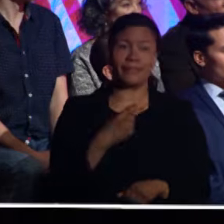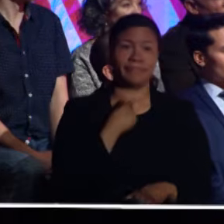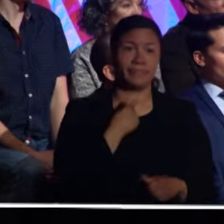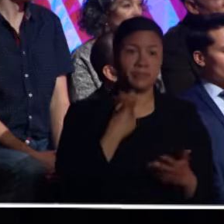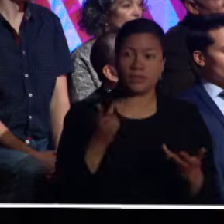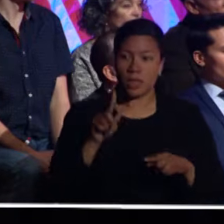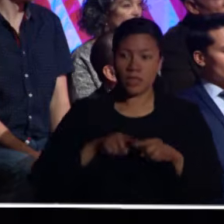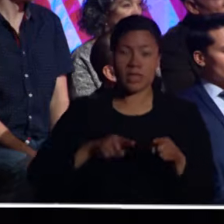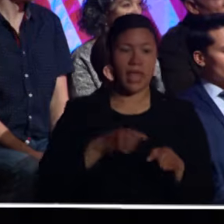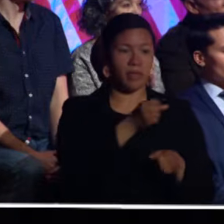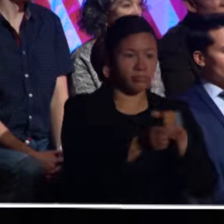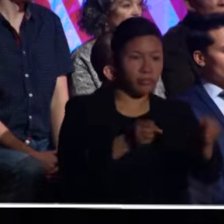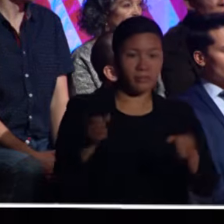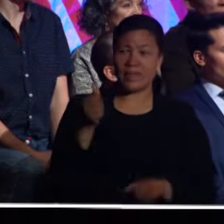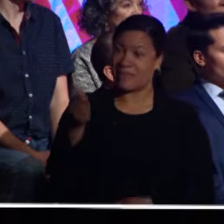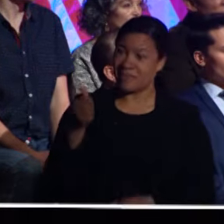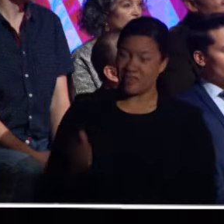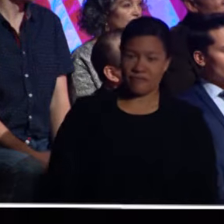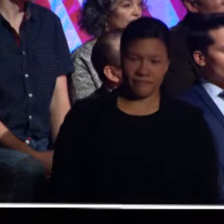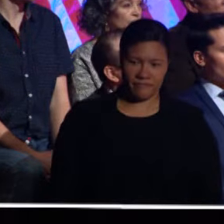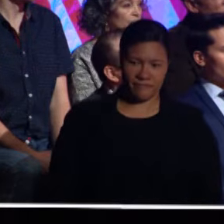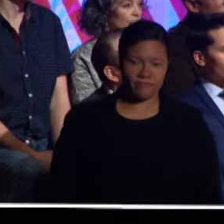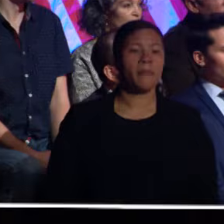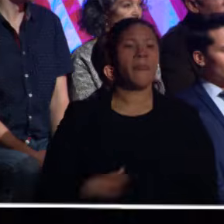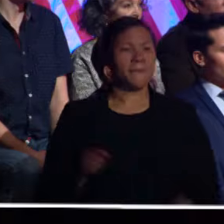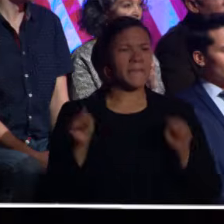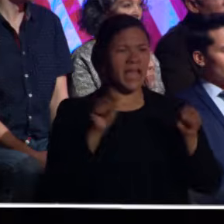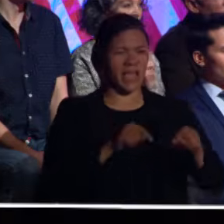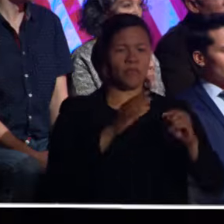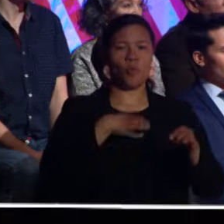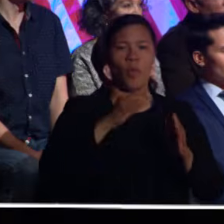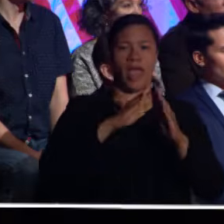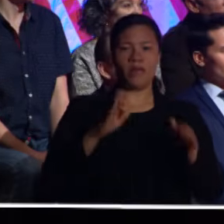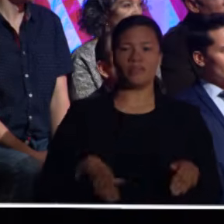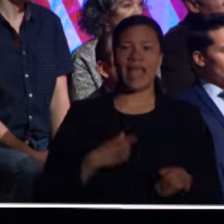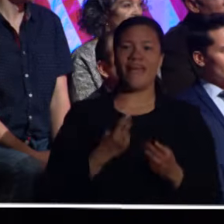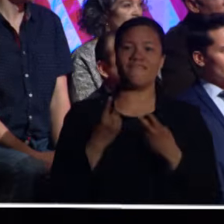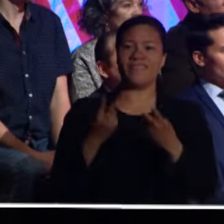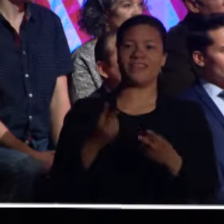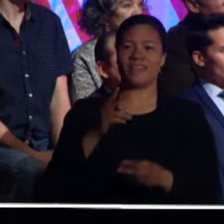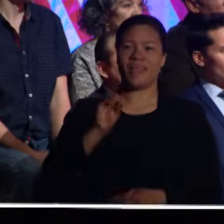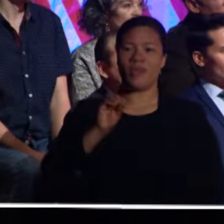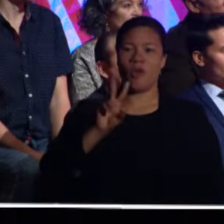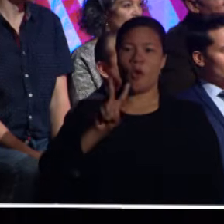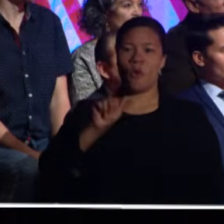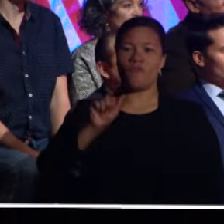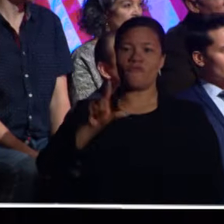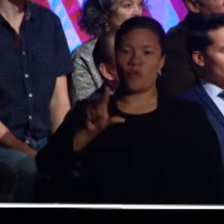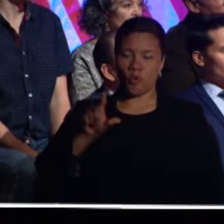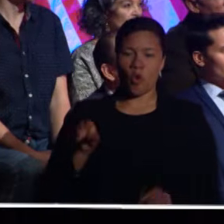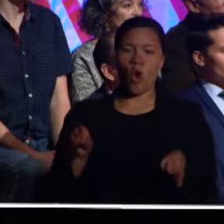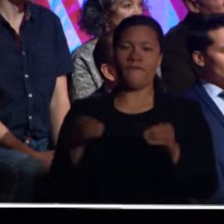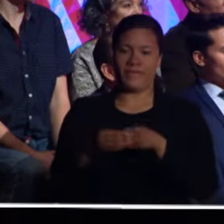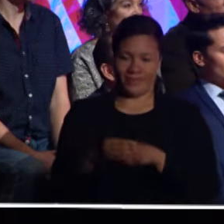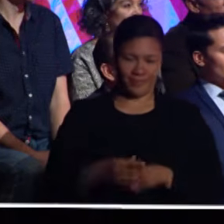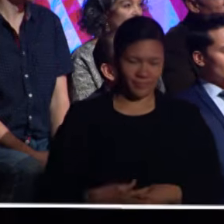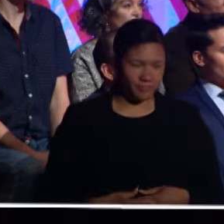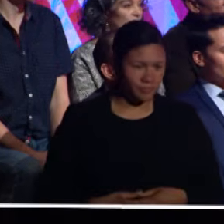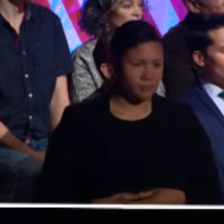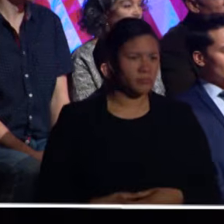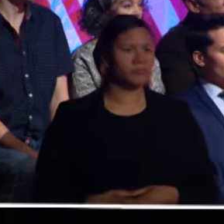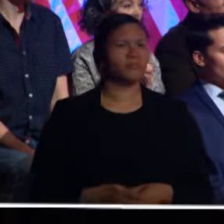was at the White House, I had a chance to drop into the Oval Office. I took the opportunity to reframe how